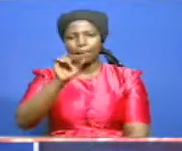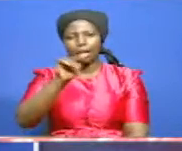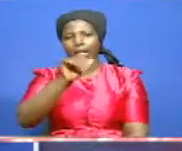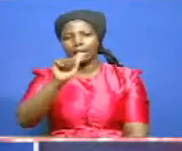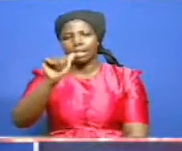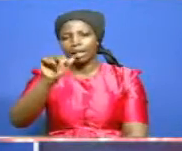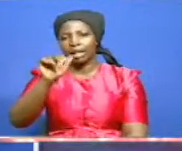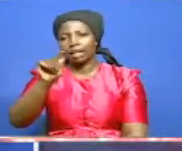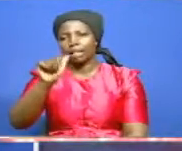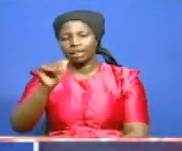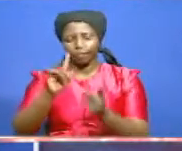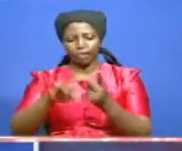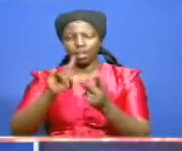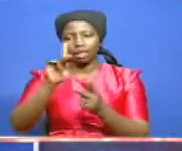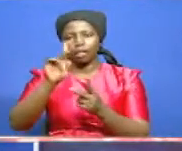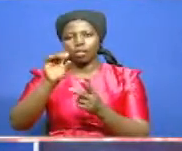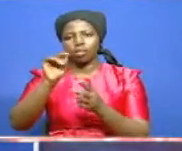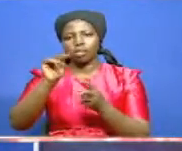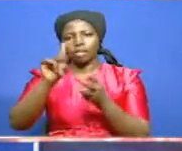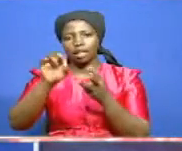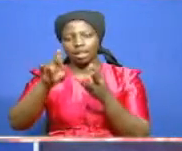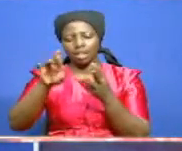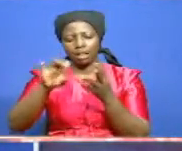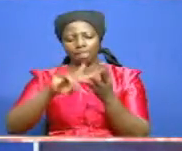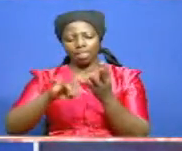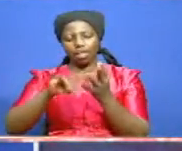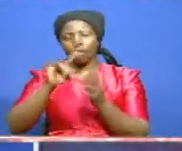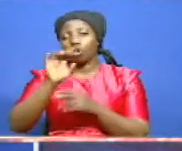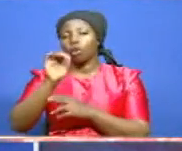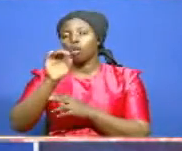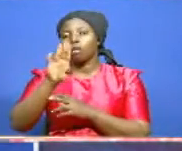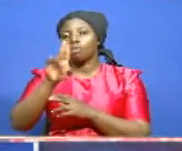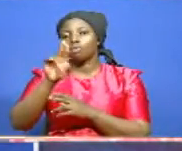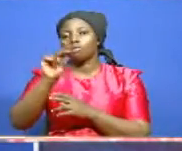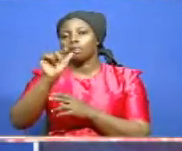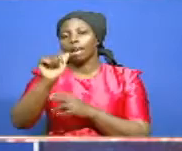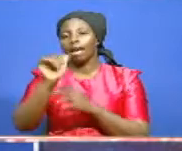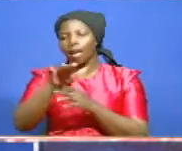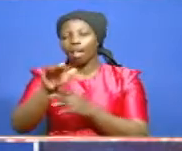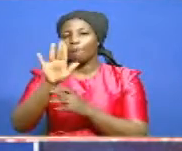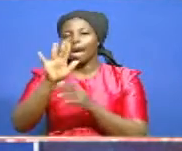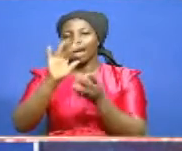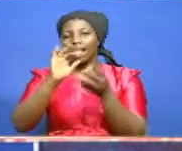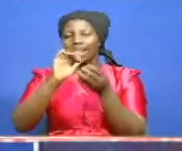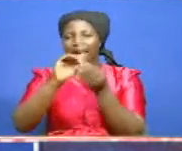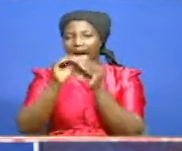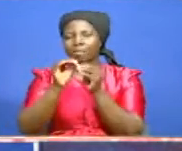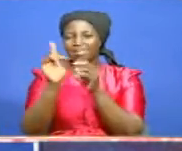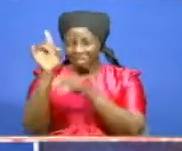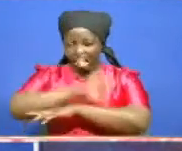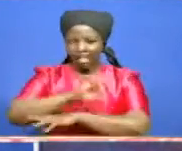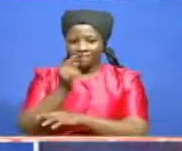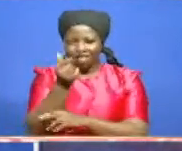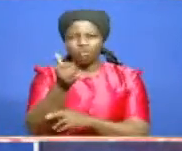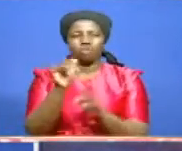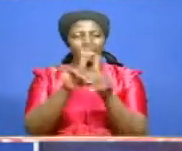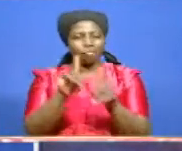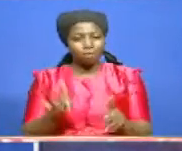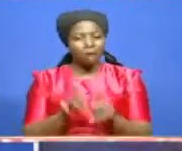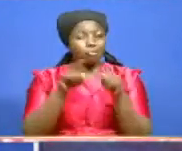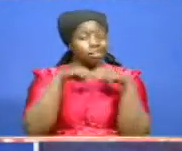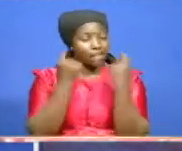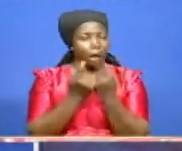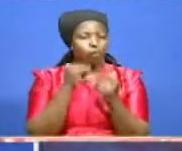Kondele and Obunga areas. That their days are numbered, and the team which is out during that